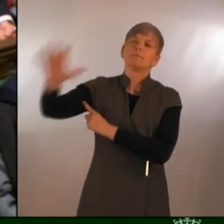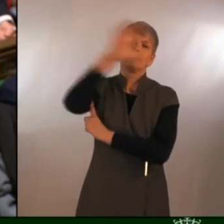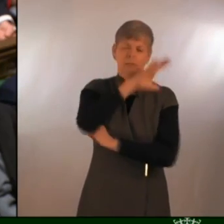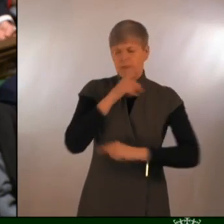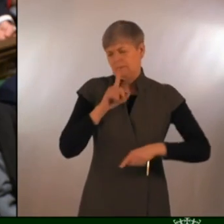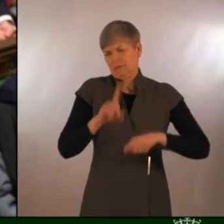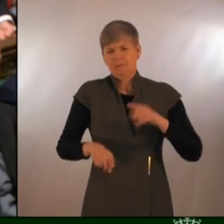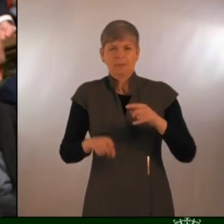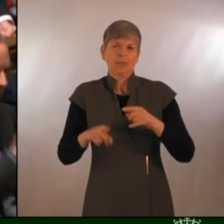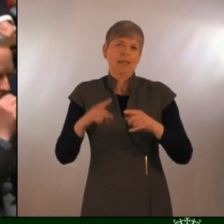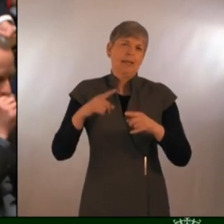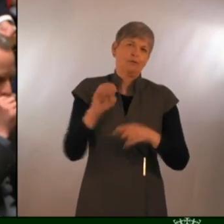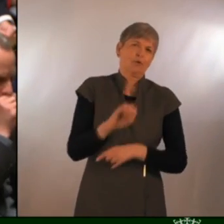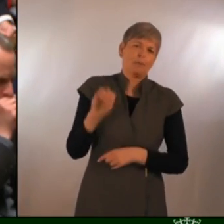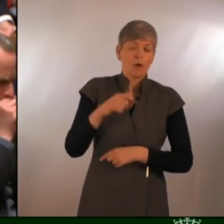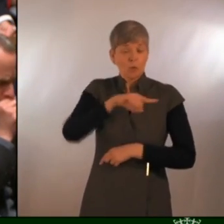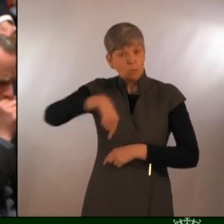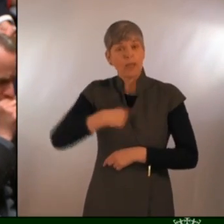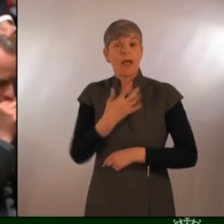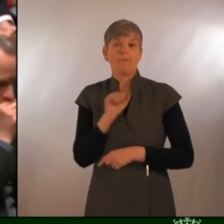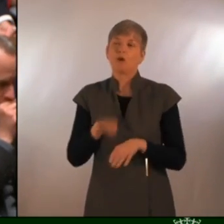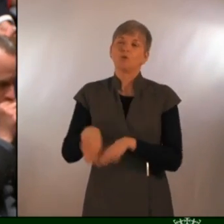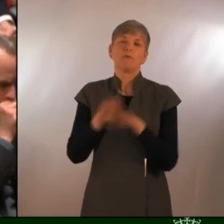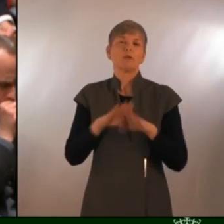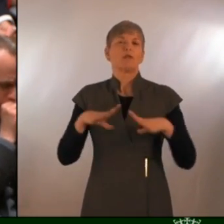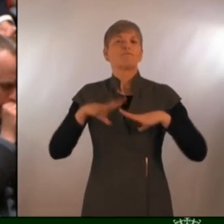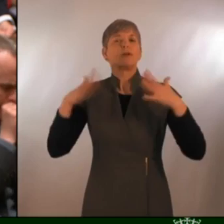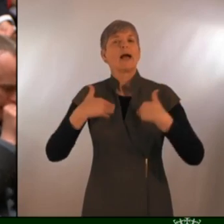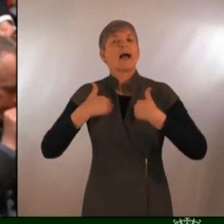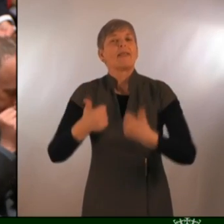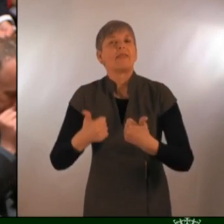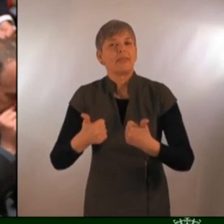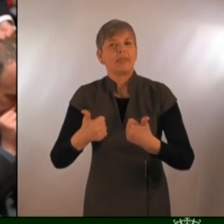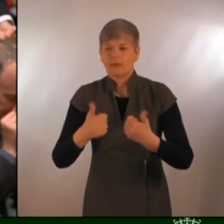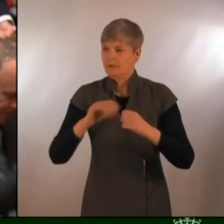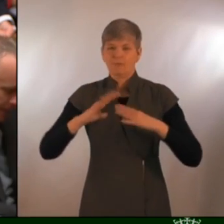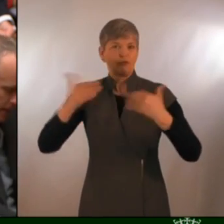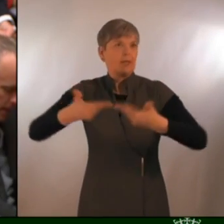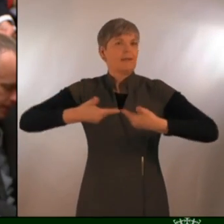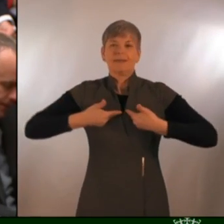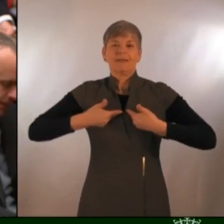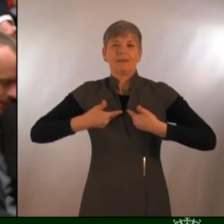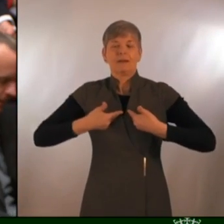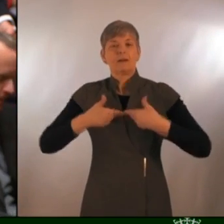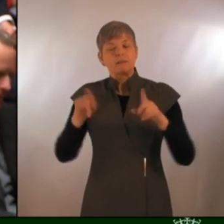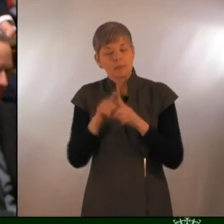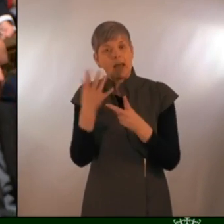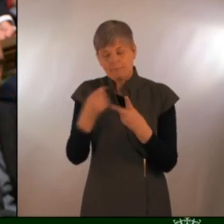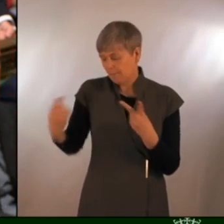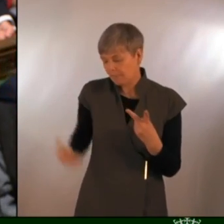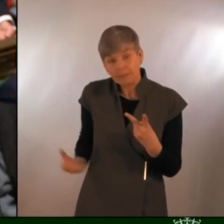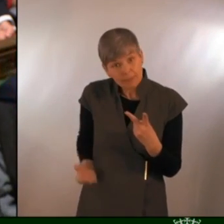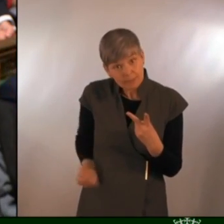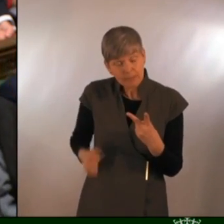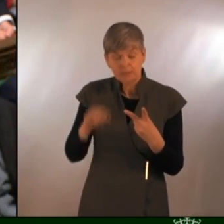have a universal free health system, free at the point of delivery. We have an extensive benefit system,